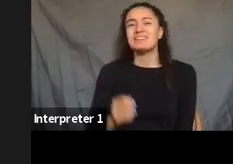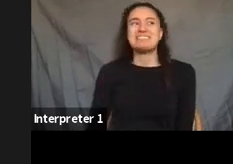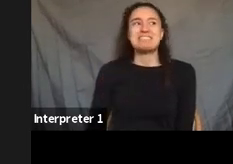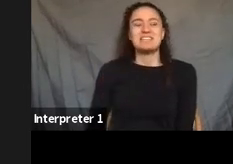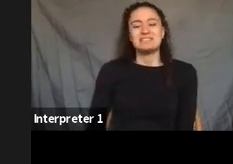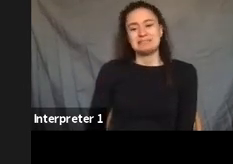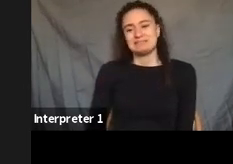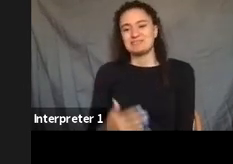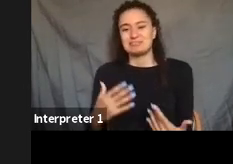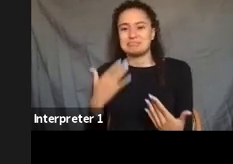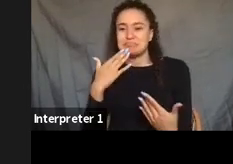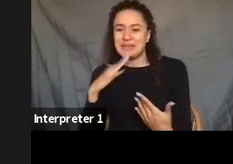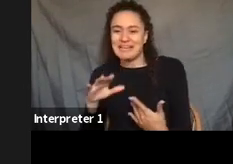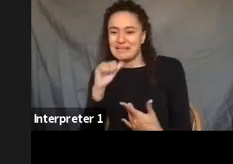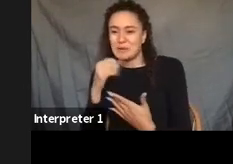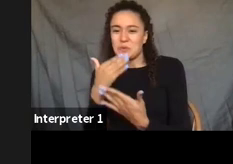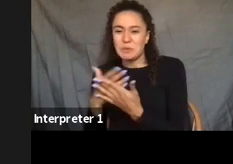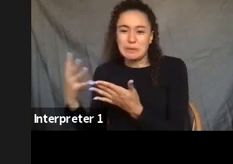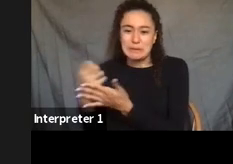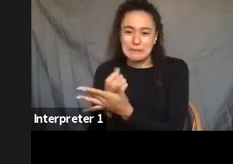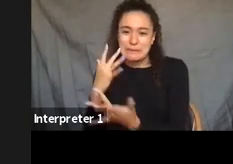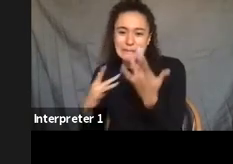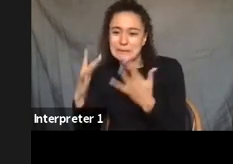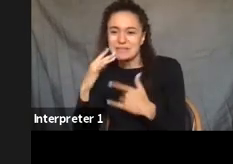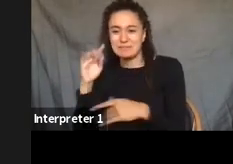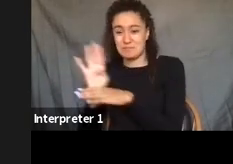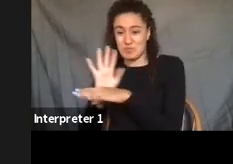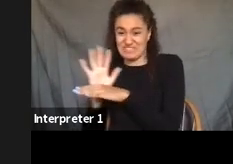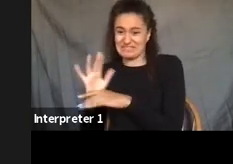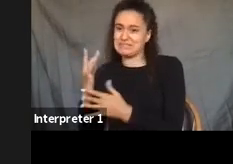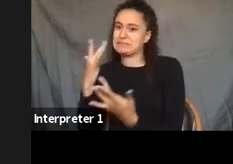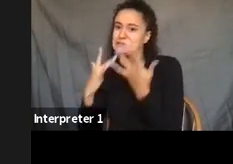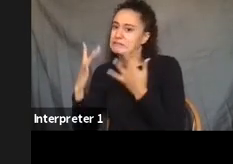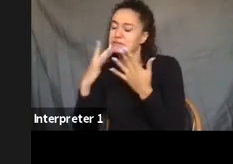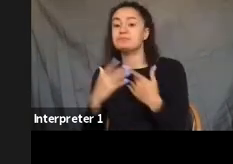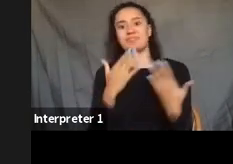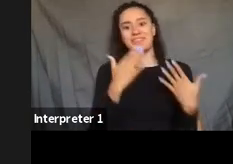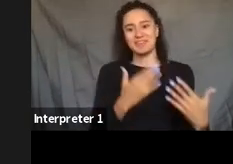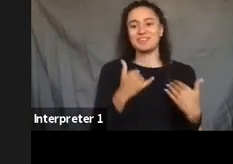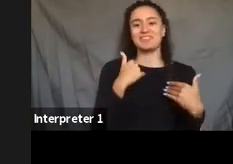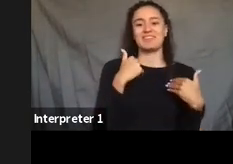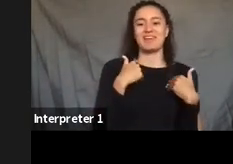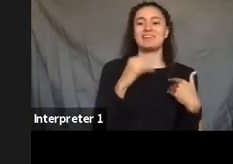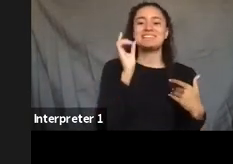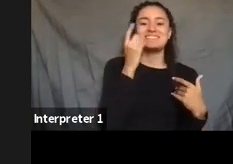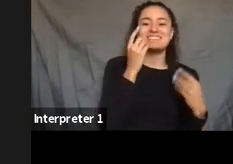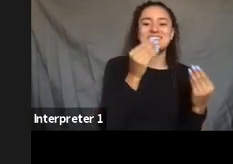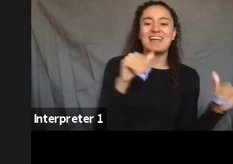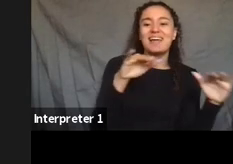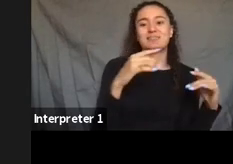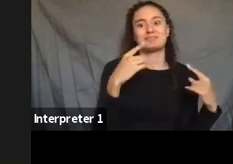dark for Disney films. They weren't making as much money. So thankfully, he had the amusement park. And then sadly,